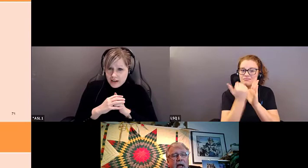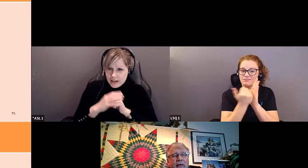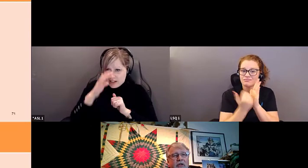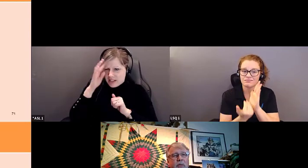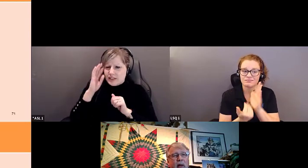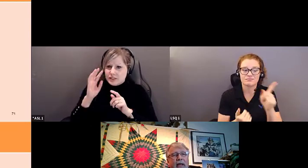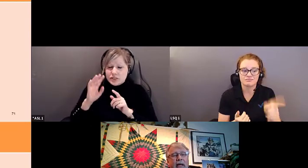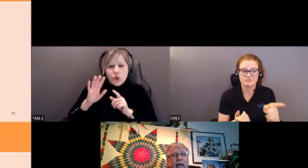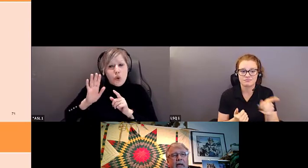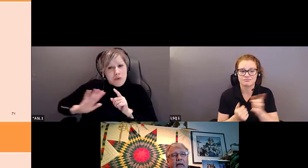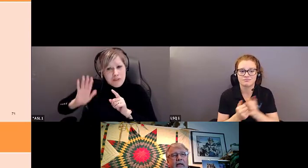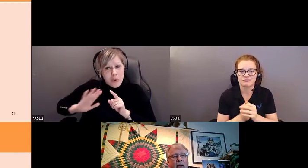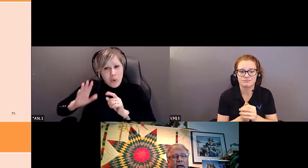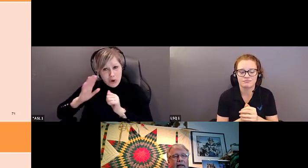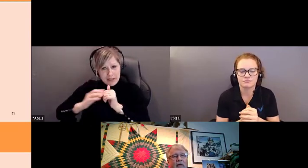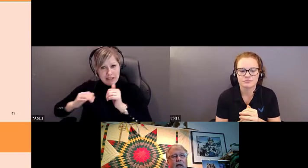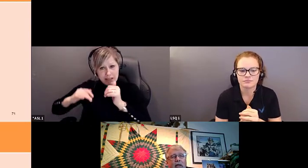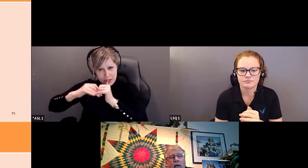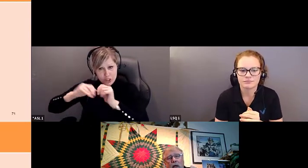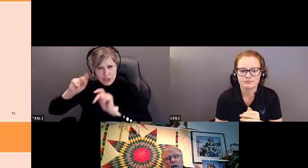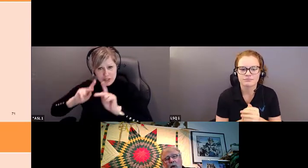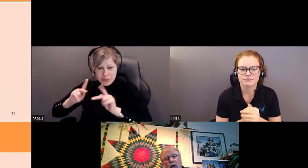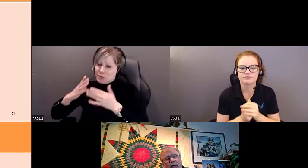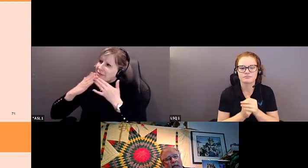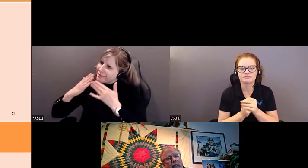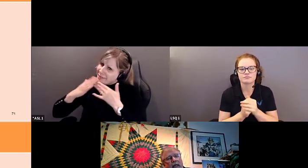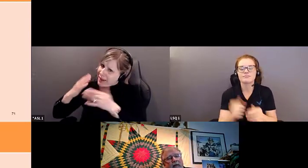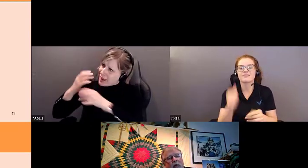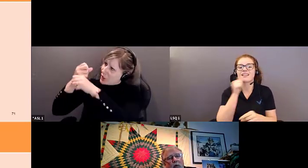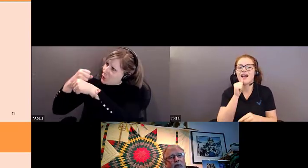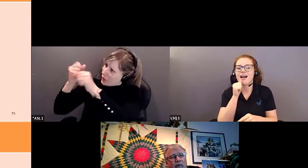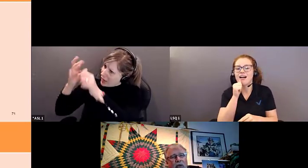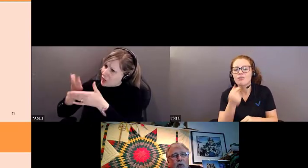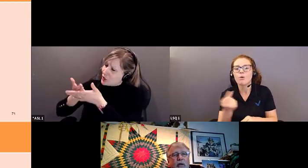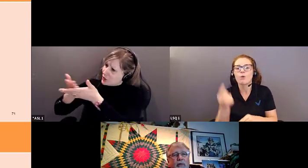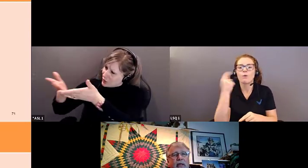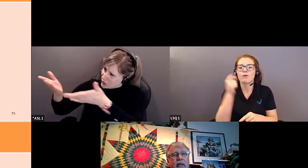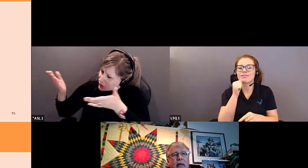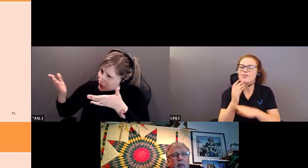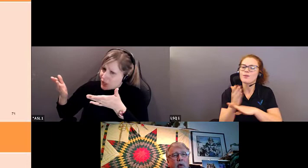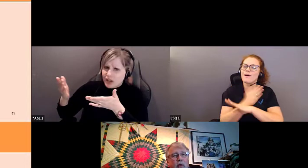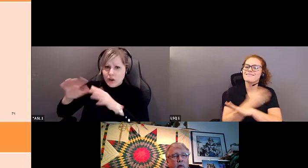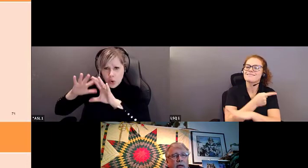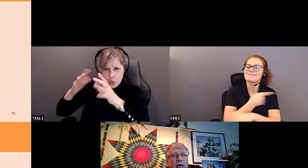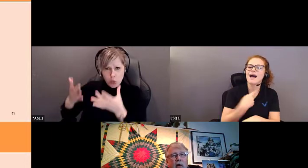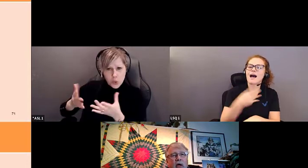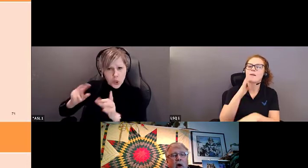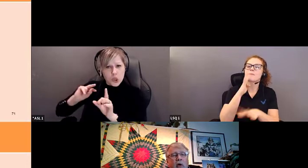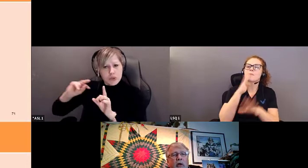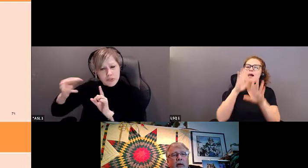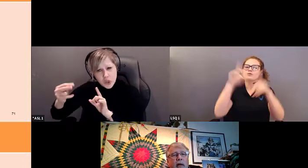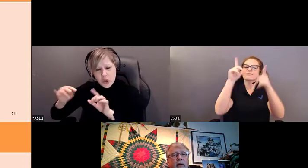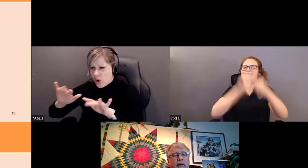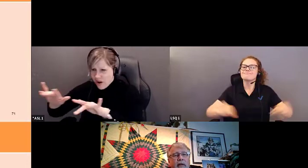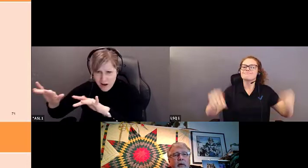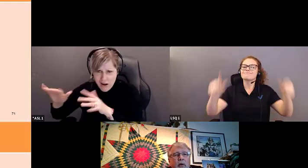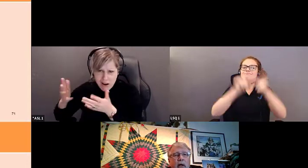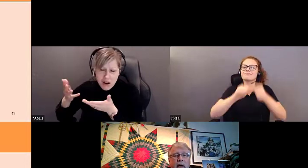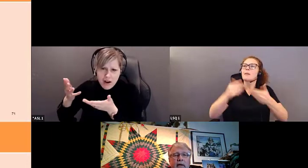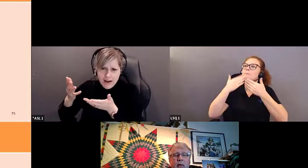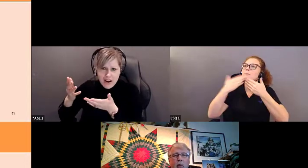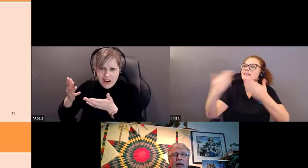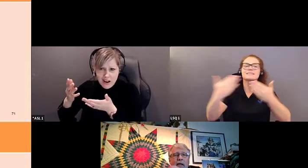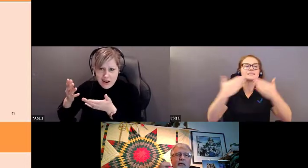thinking were challenged by the ways of knowing and thinking of the worldview of what we now call